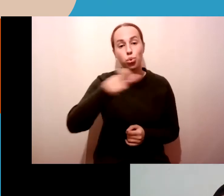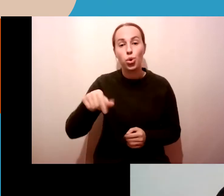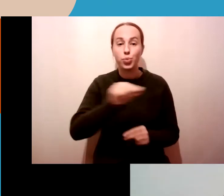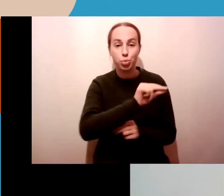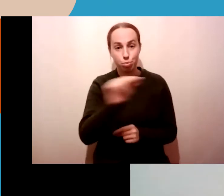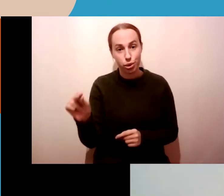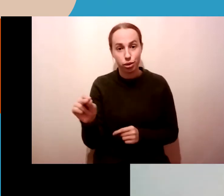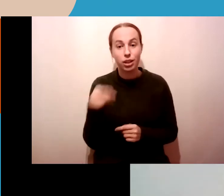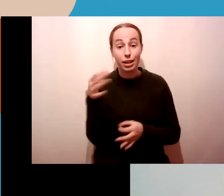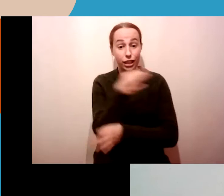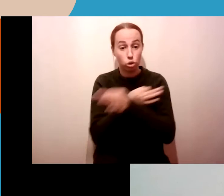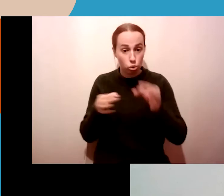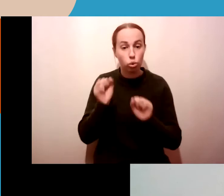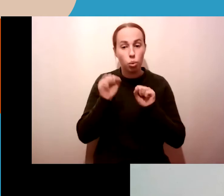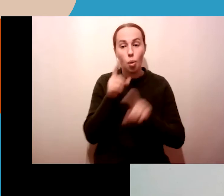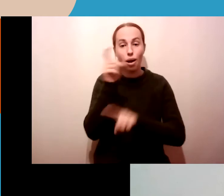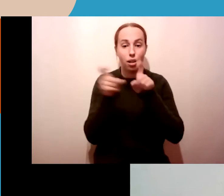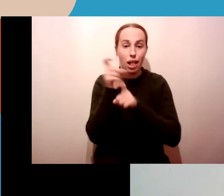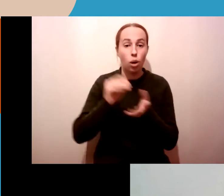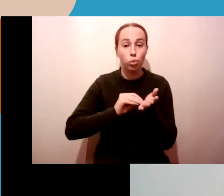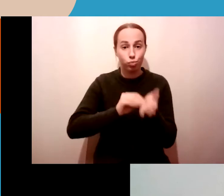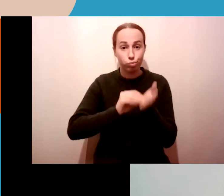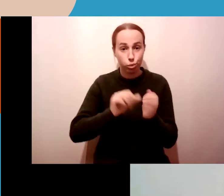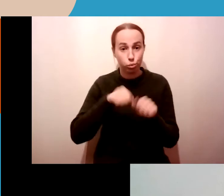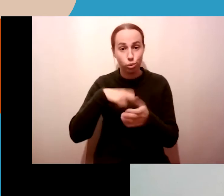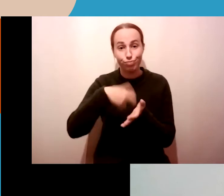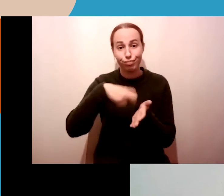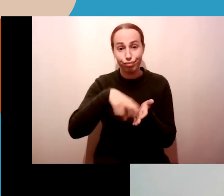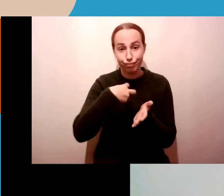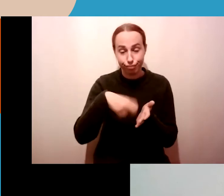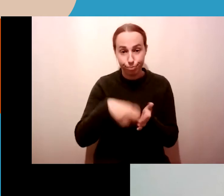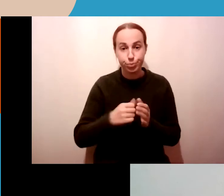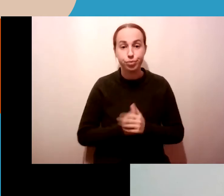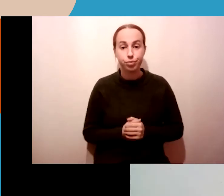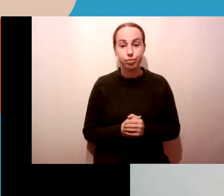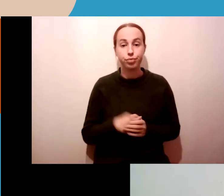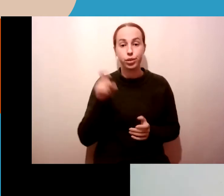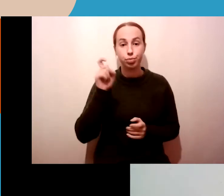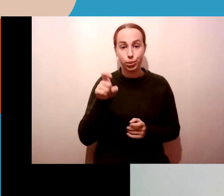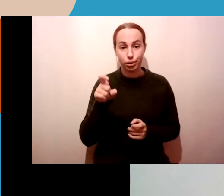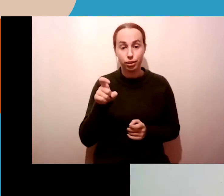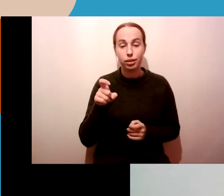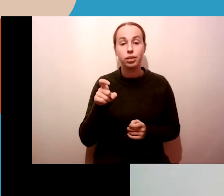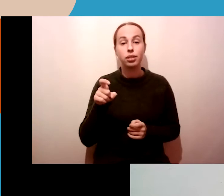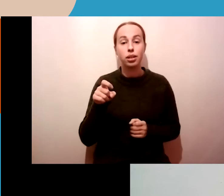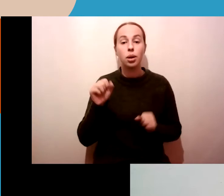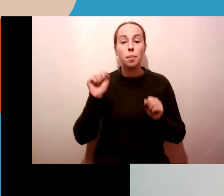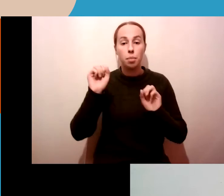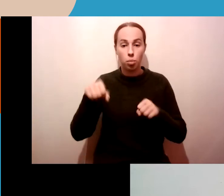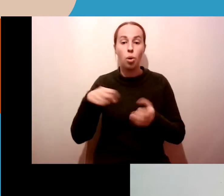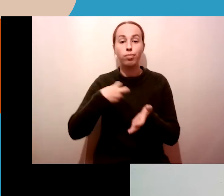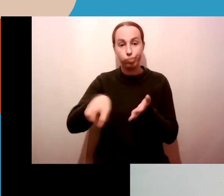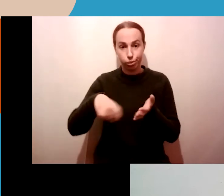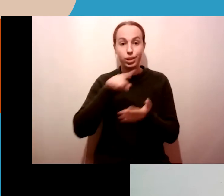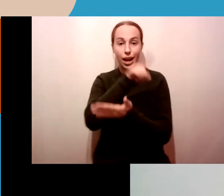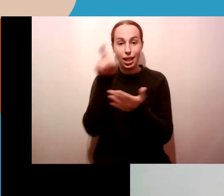sad. Now, I would like to remind our listeners that they are welcome to ask